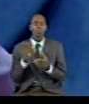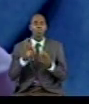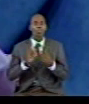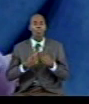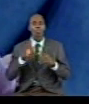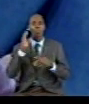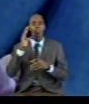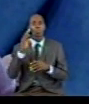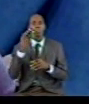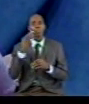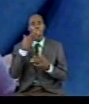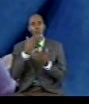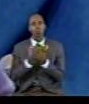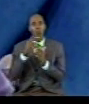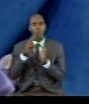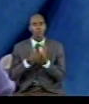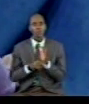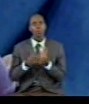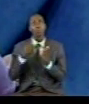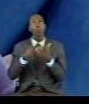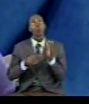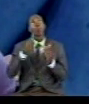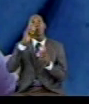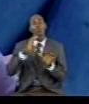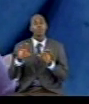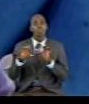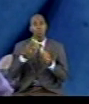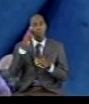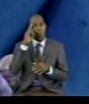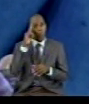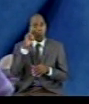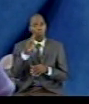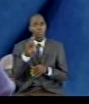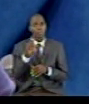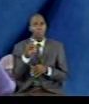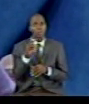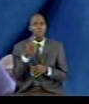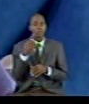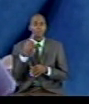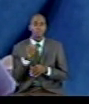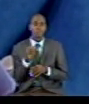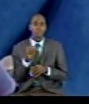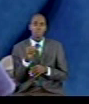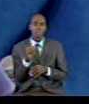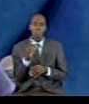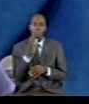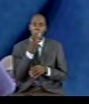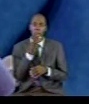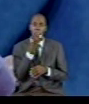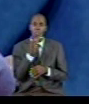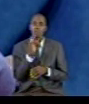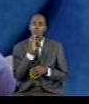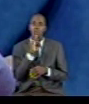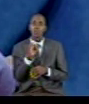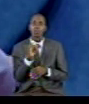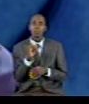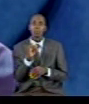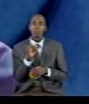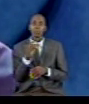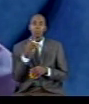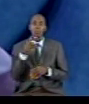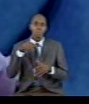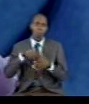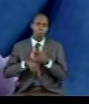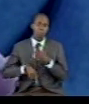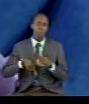of God, what he do for me. My mother is a member of Deeper Life Church. She carry us to go Deeper Life